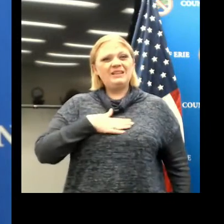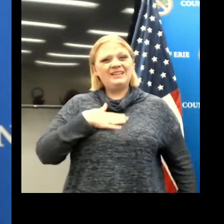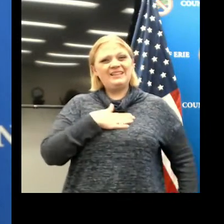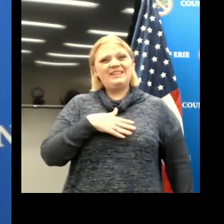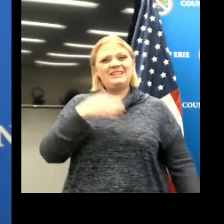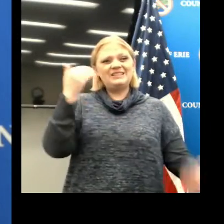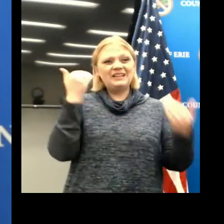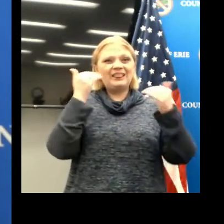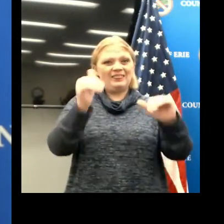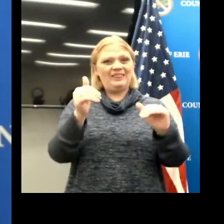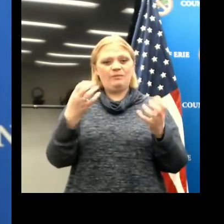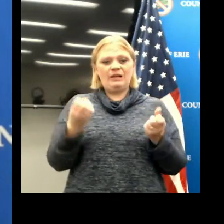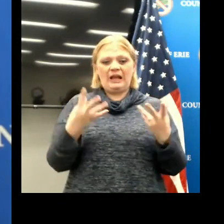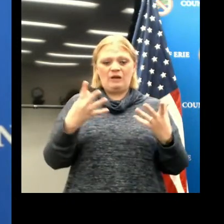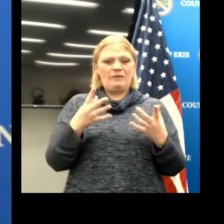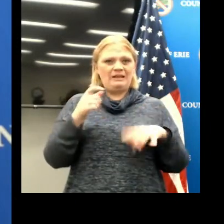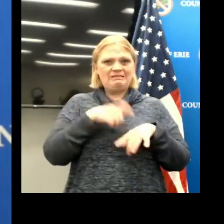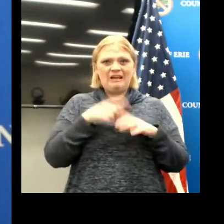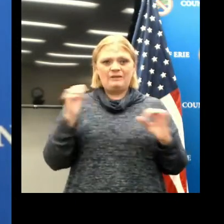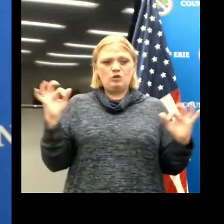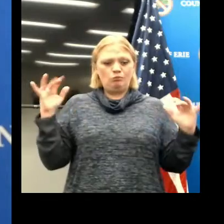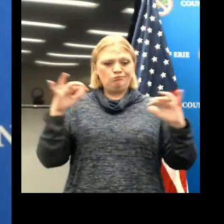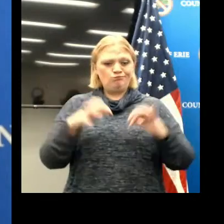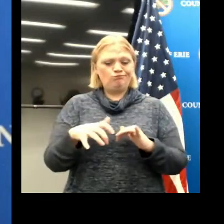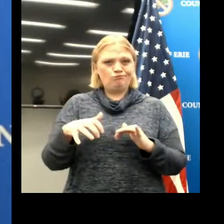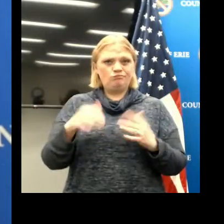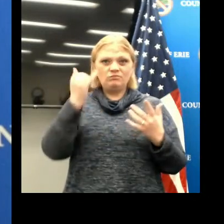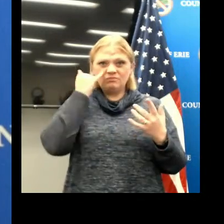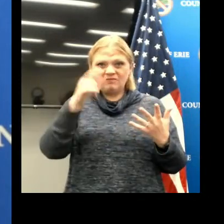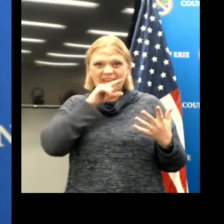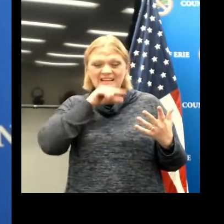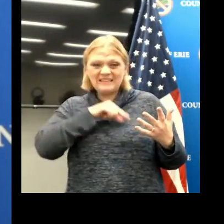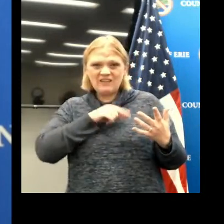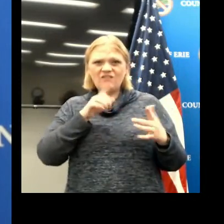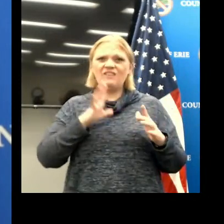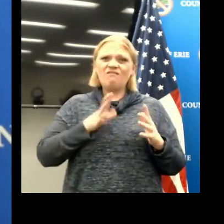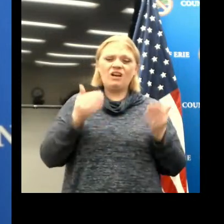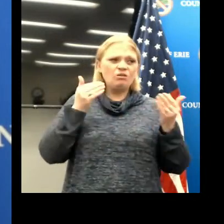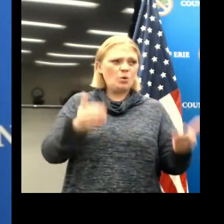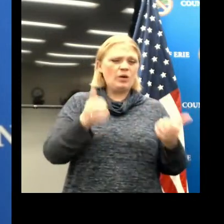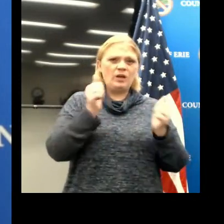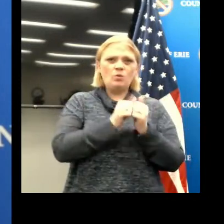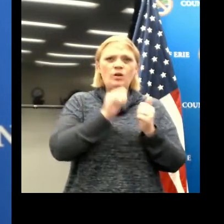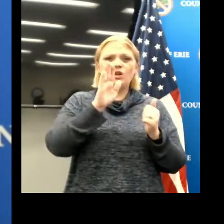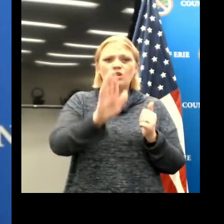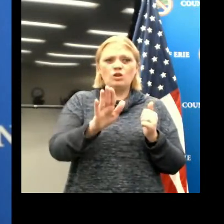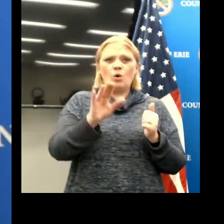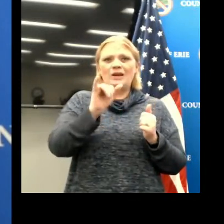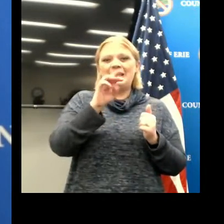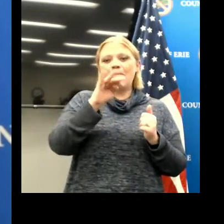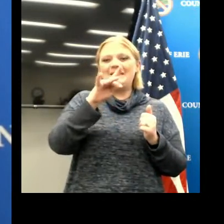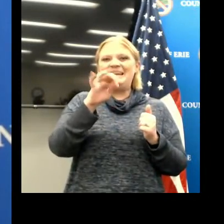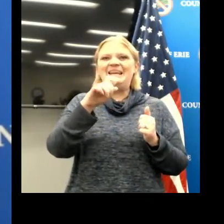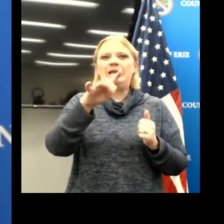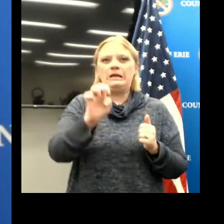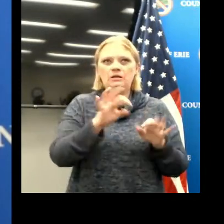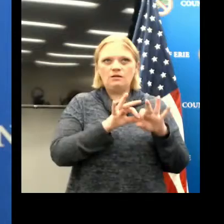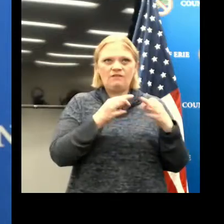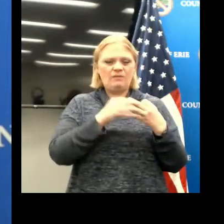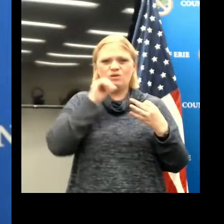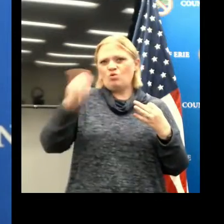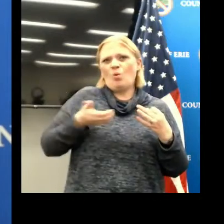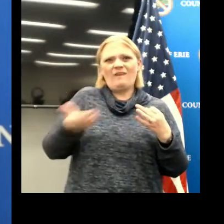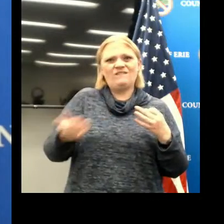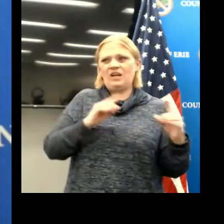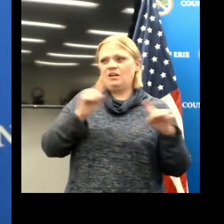amount of gatherings that you're attending. If you're going to have Thanksgiving, go ahead and have Thanksgiving, but only with your immediate family. Please do not invite others over, and do not